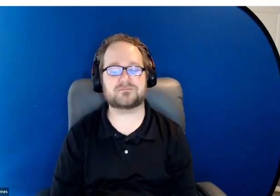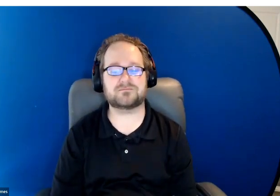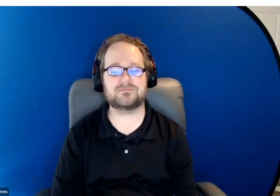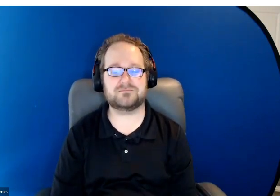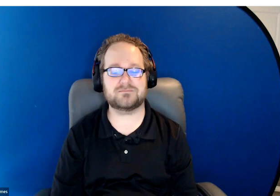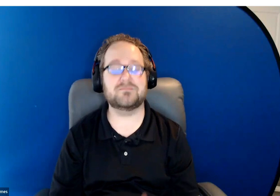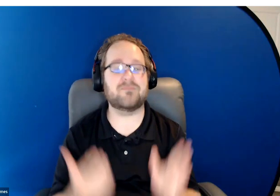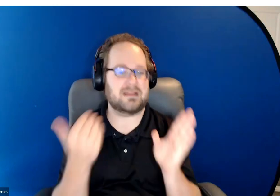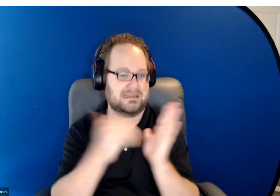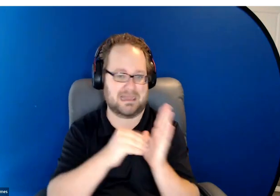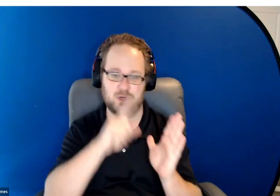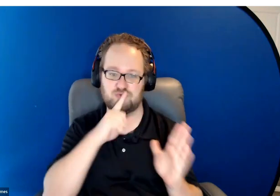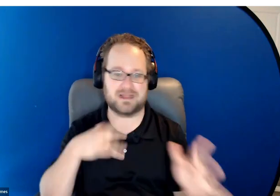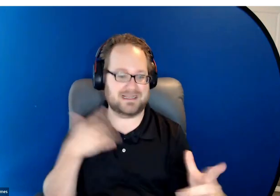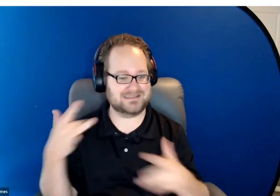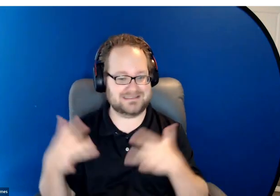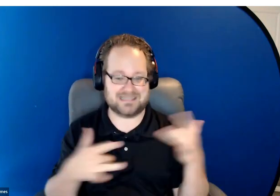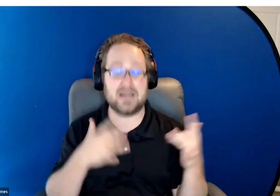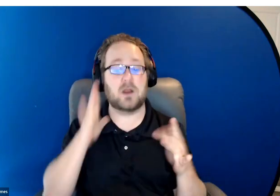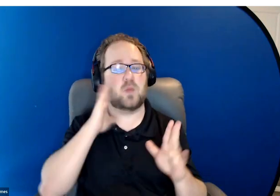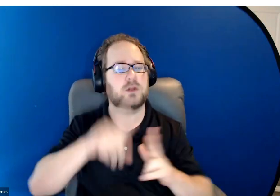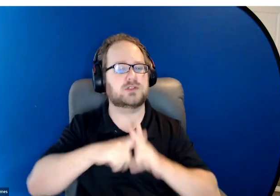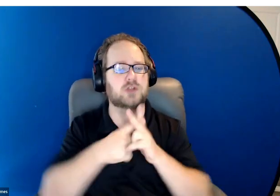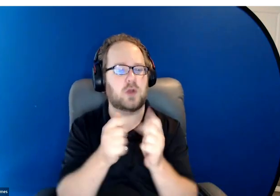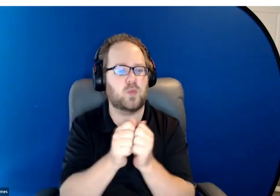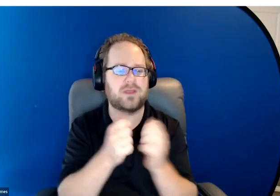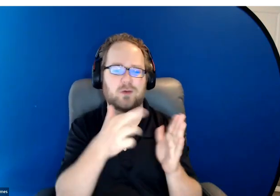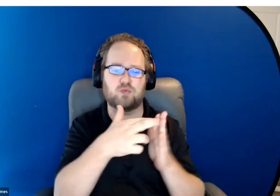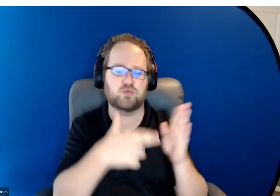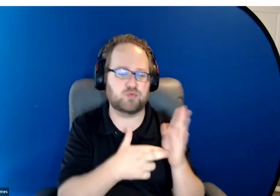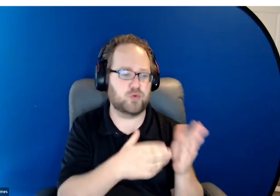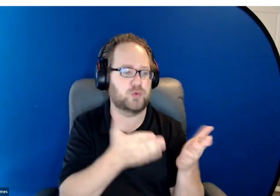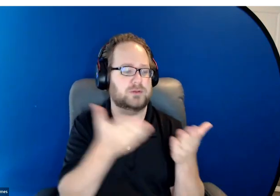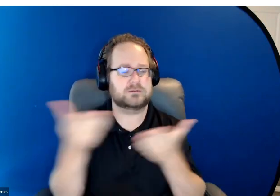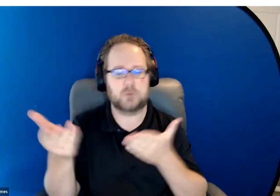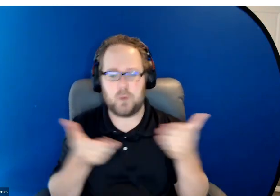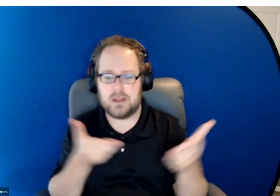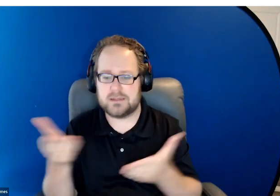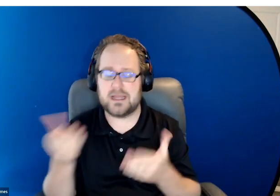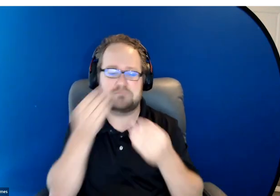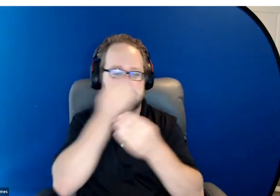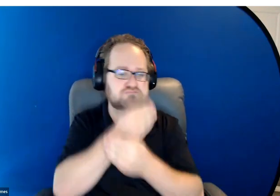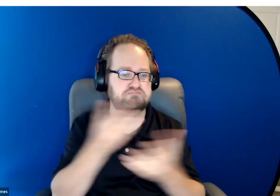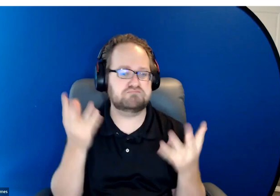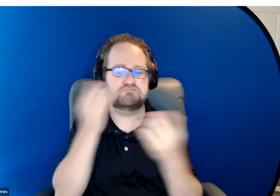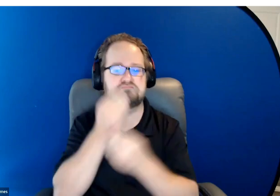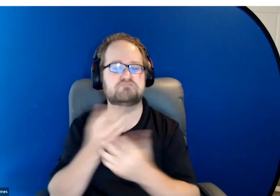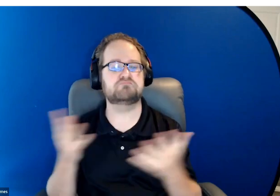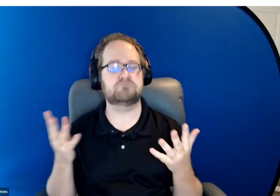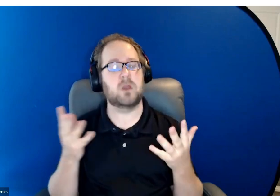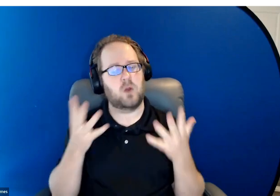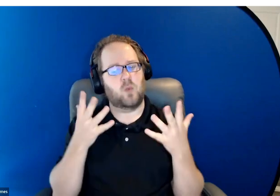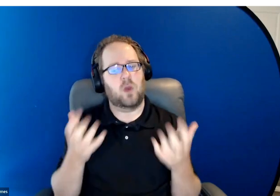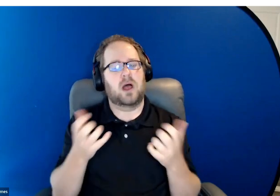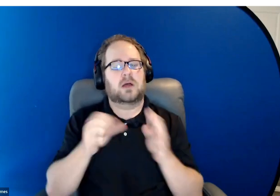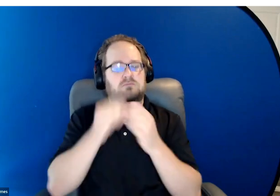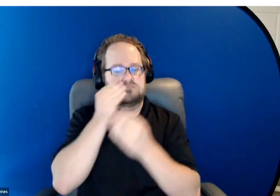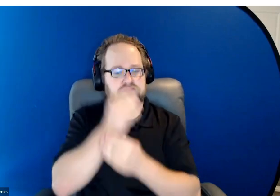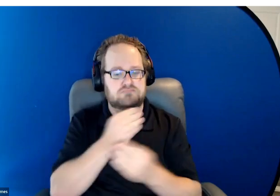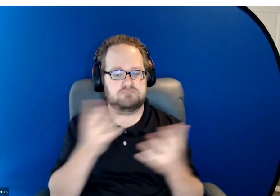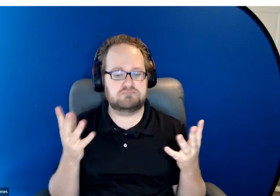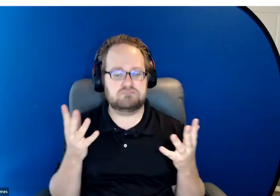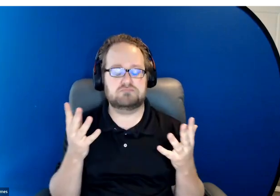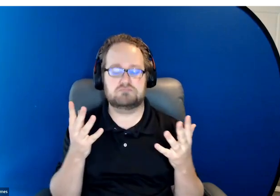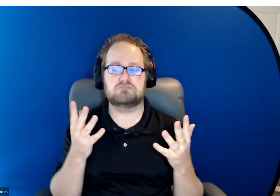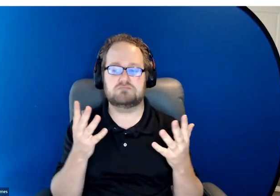Really excited. I'll start with some housekeeping. Excited to be here today and want to just make sure people know that today's